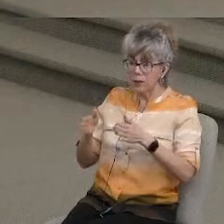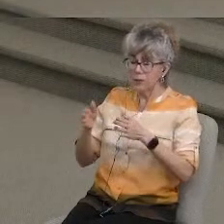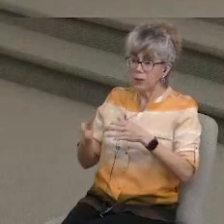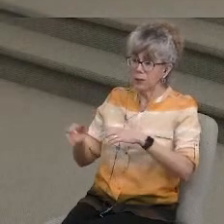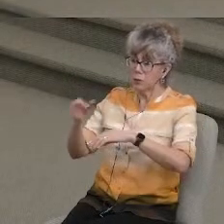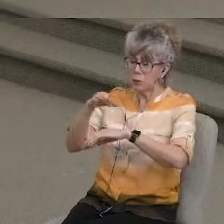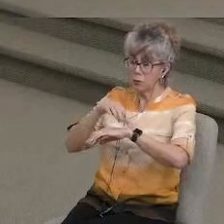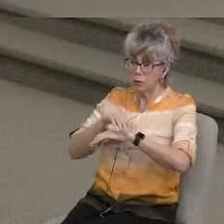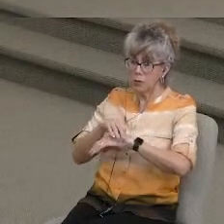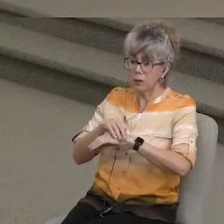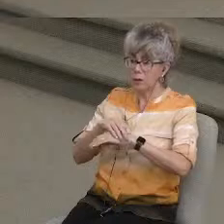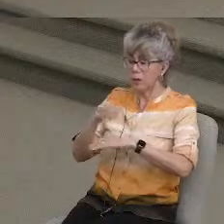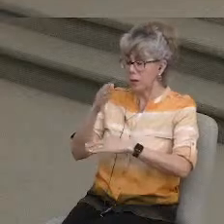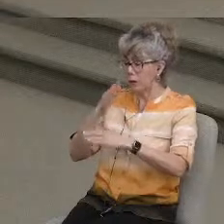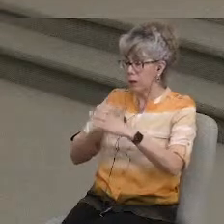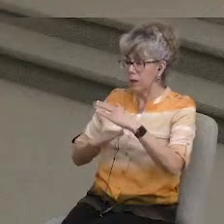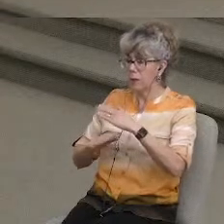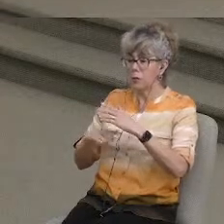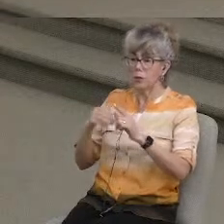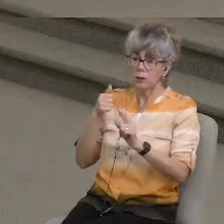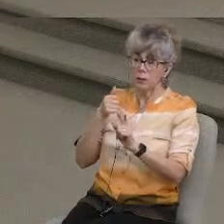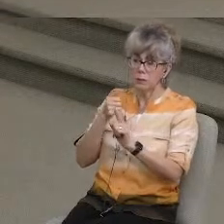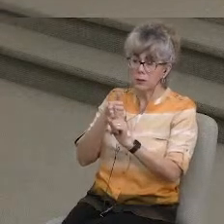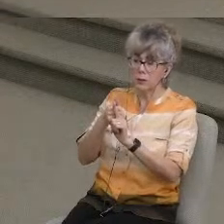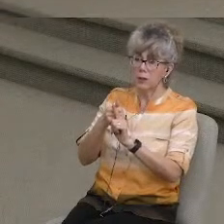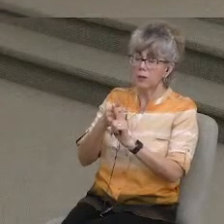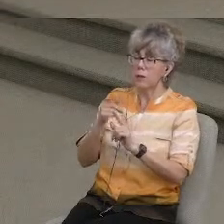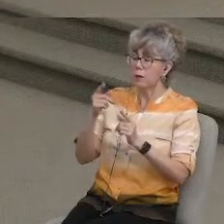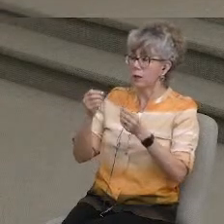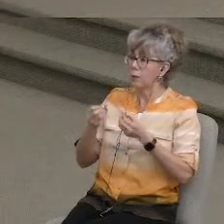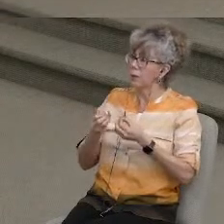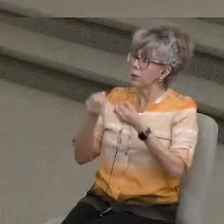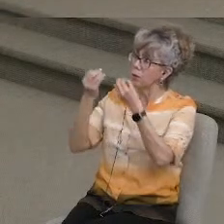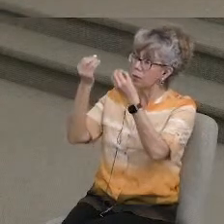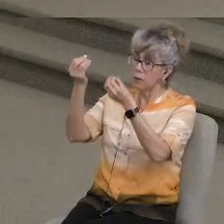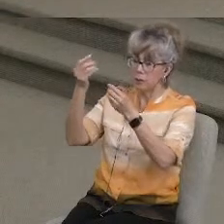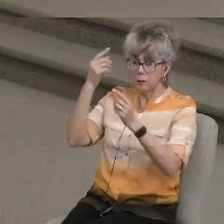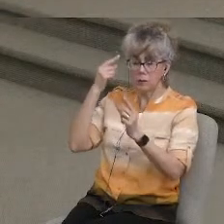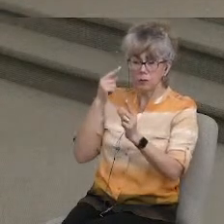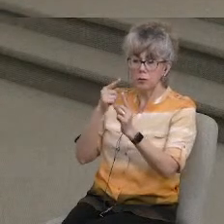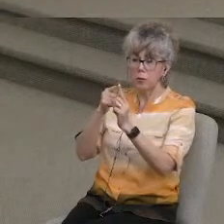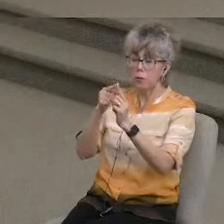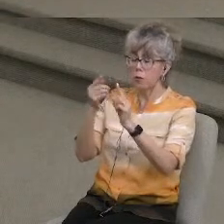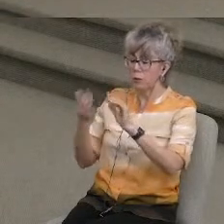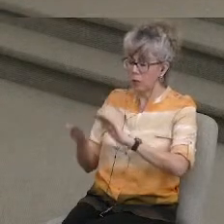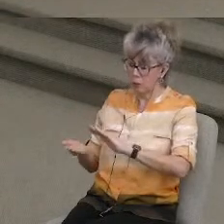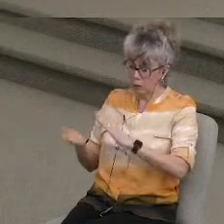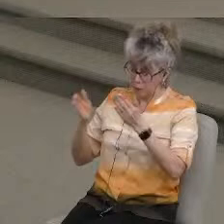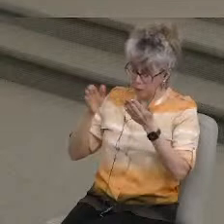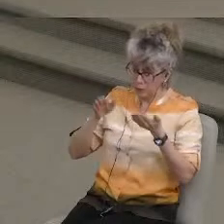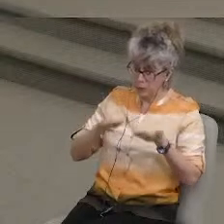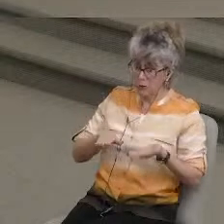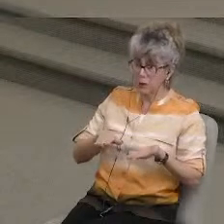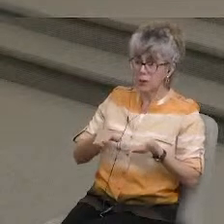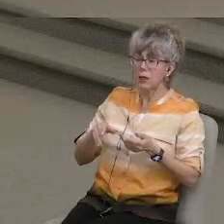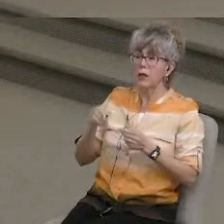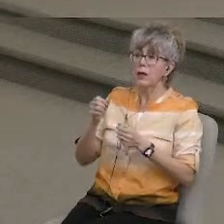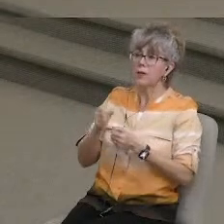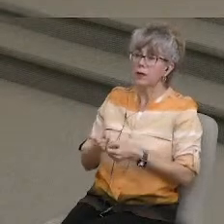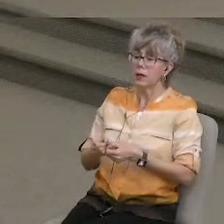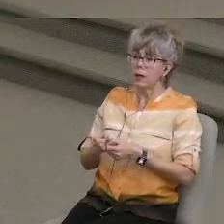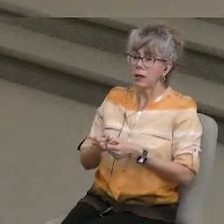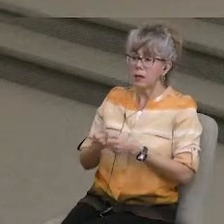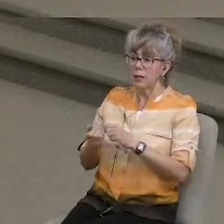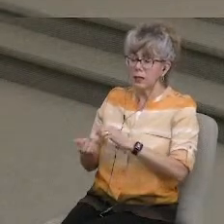he humbled himself by becoming obedient to the point of death, even death on a cross. What does